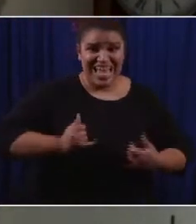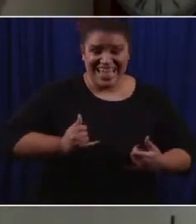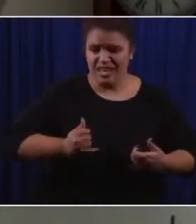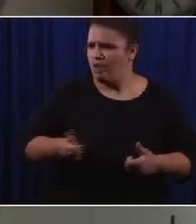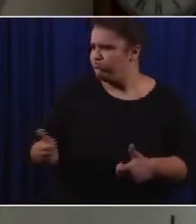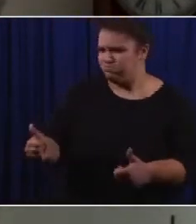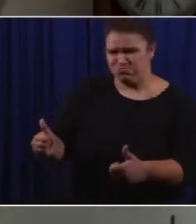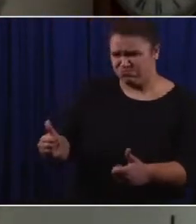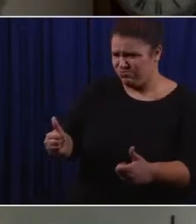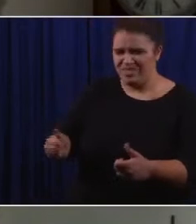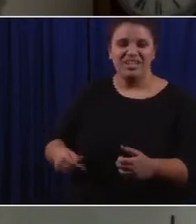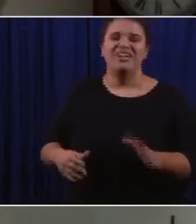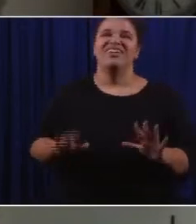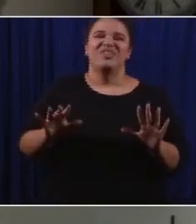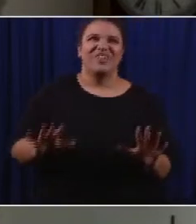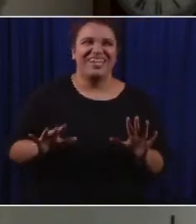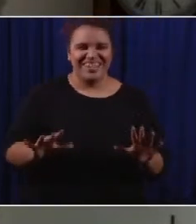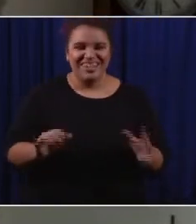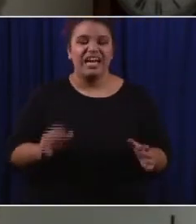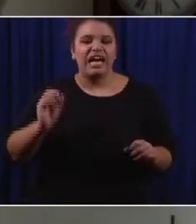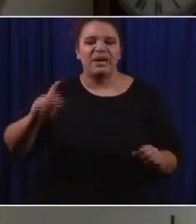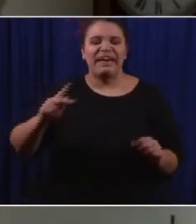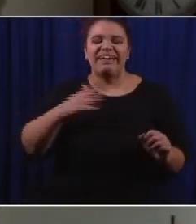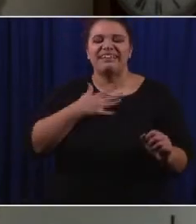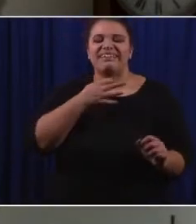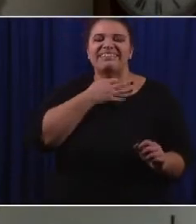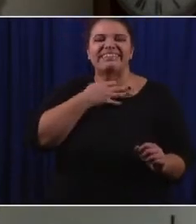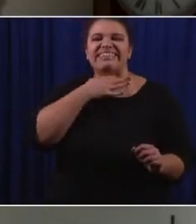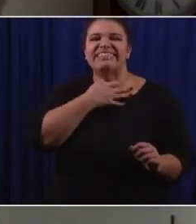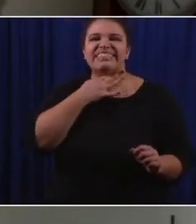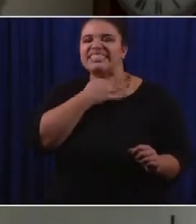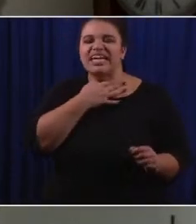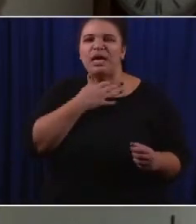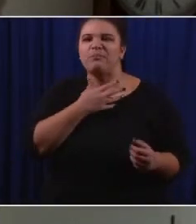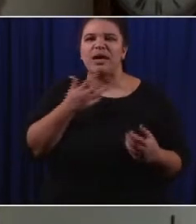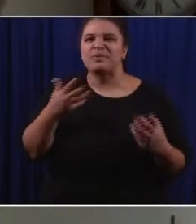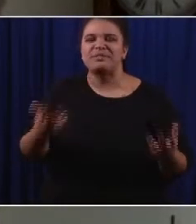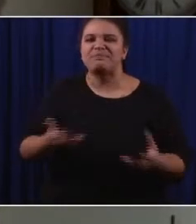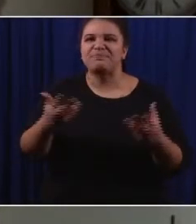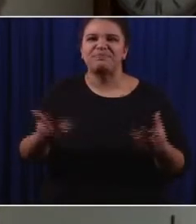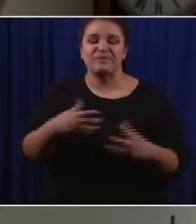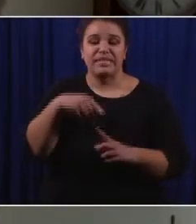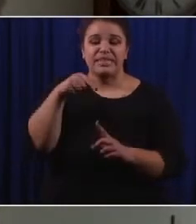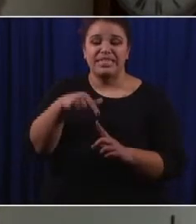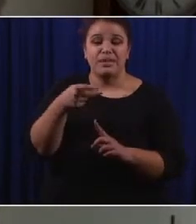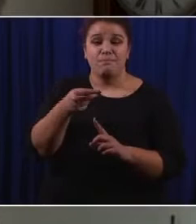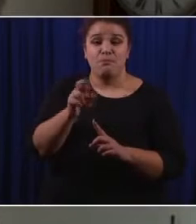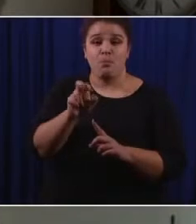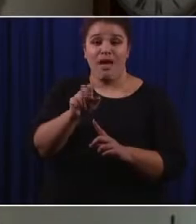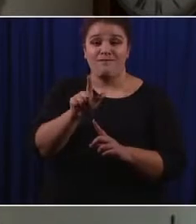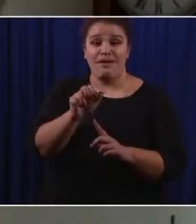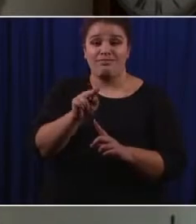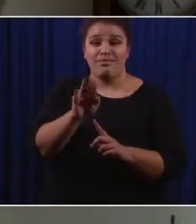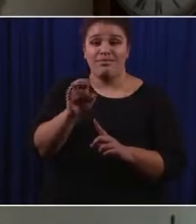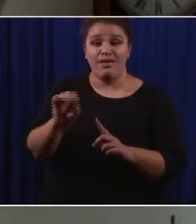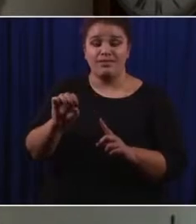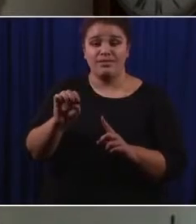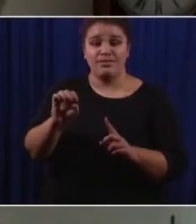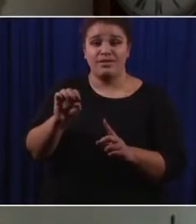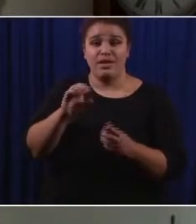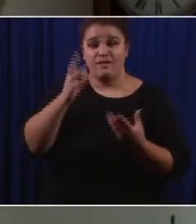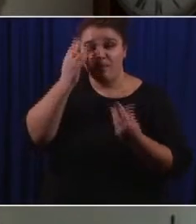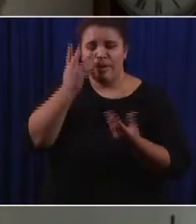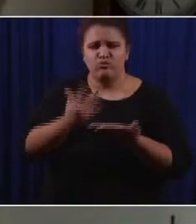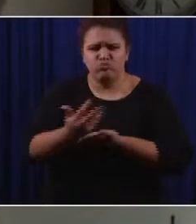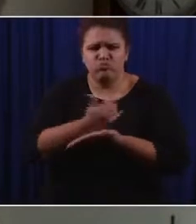sound good. Yep. Great. I was just trying to get at the practical aspect of the prevalence study. Is there something that we